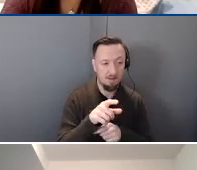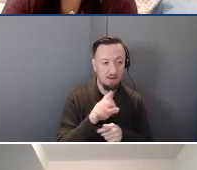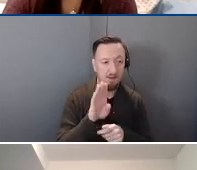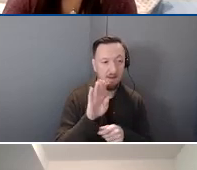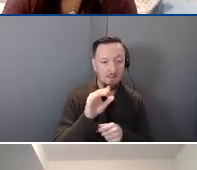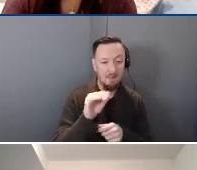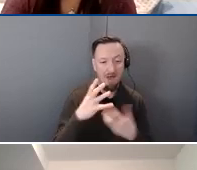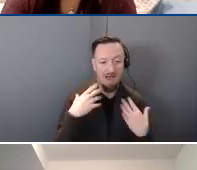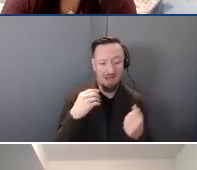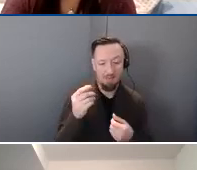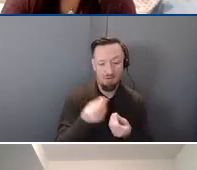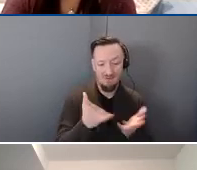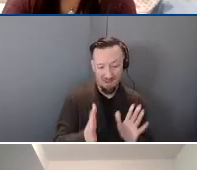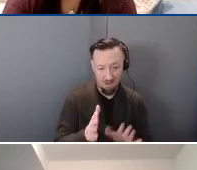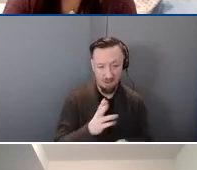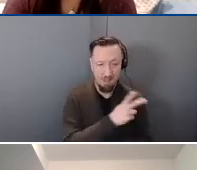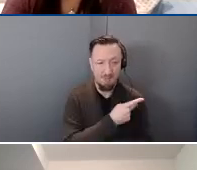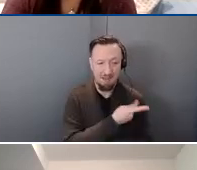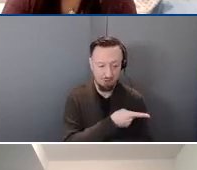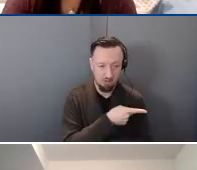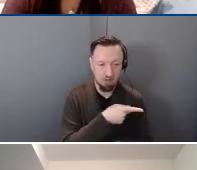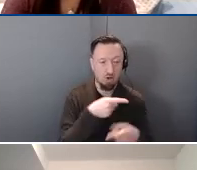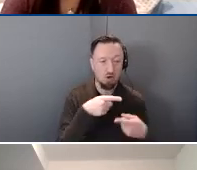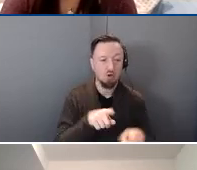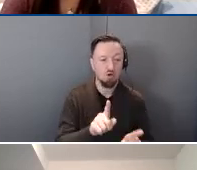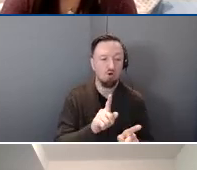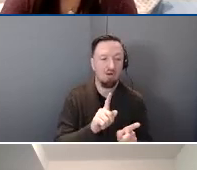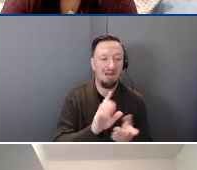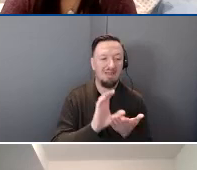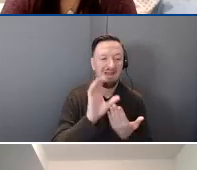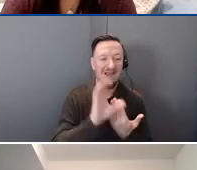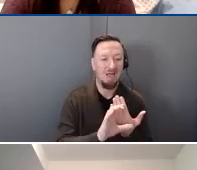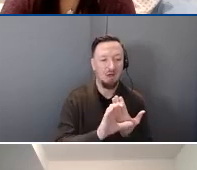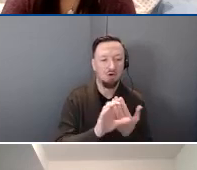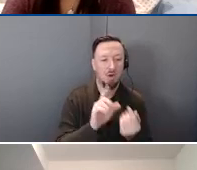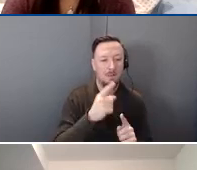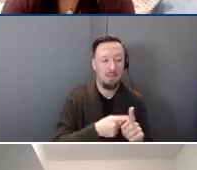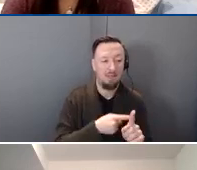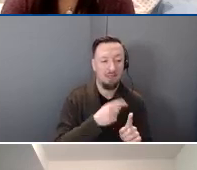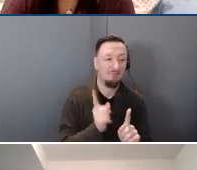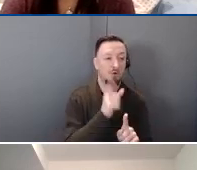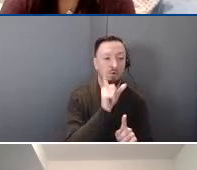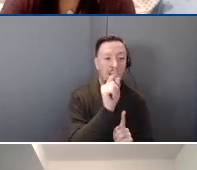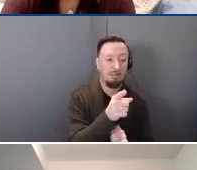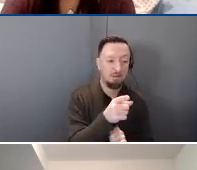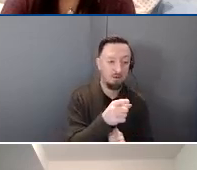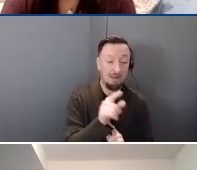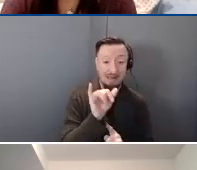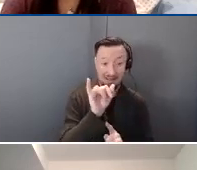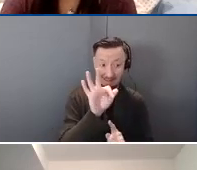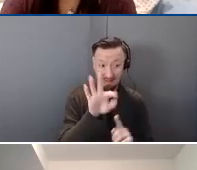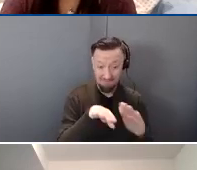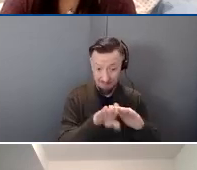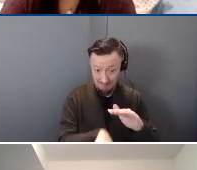provider, and it's for the patient, and it's during the calendar month, so the first 20 minutes. So you would not report it if it